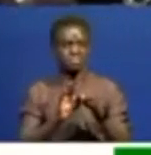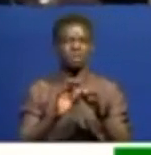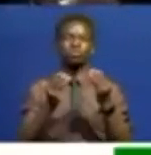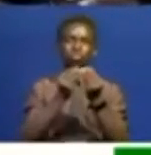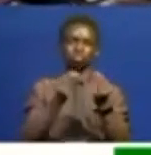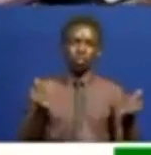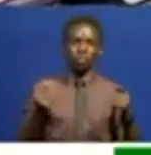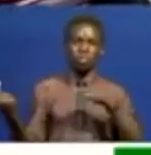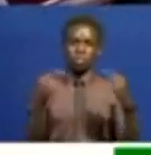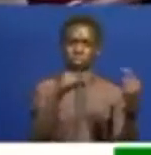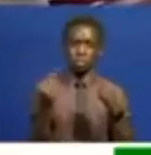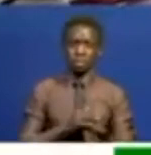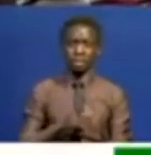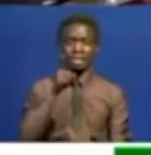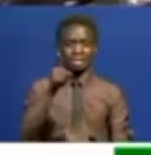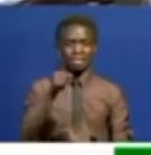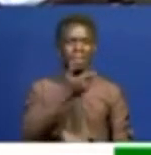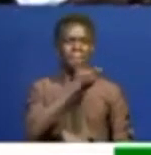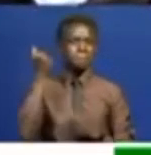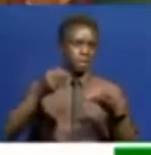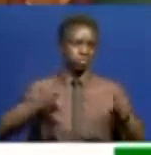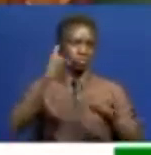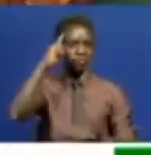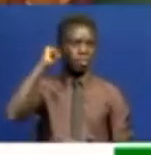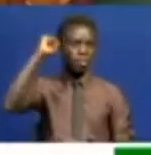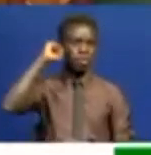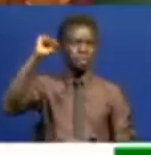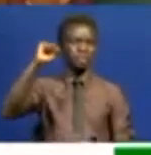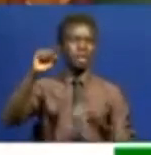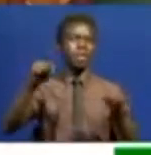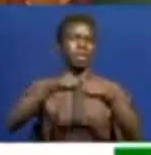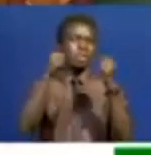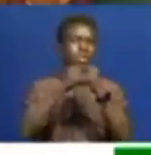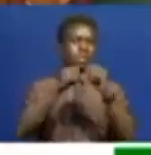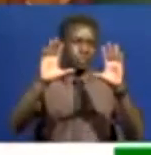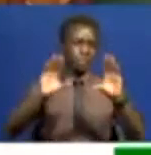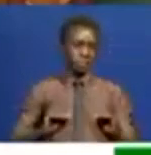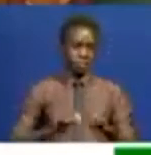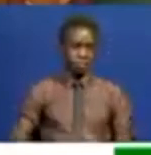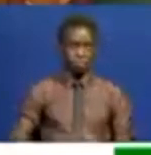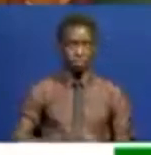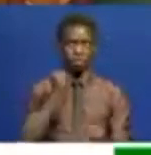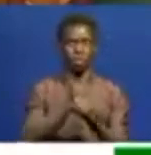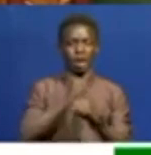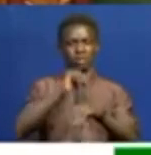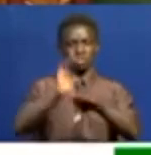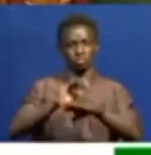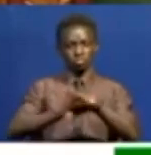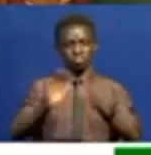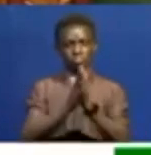disarray as the operating principles of political discourse. For doing a wonderful job. Congratulations, gentlemen.